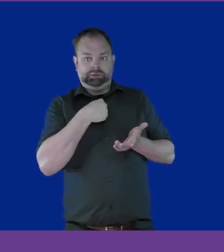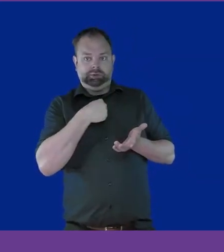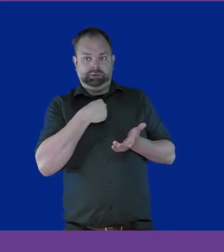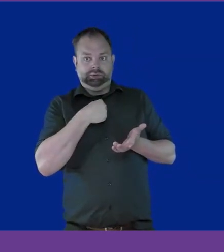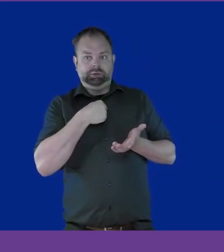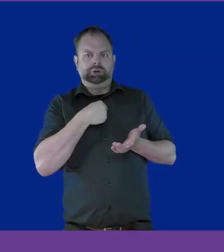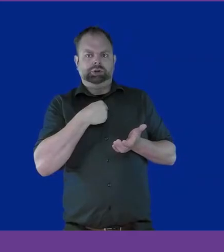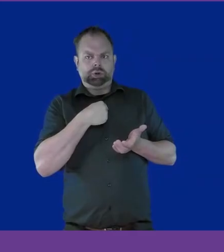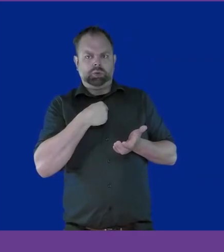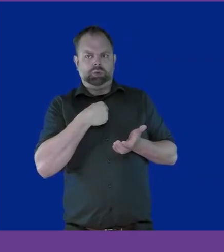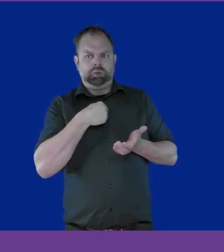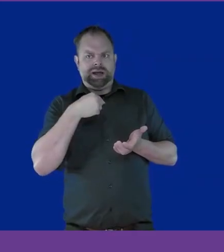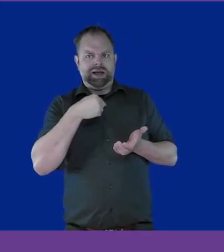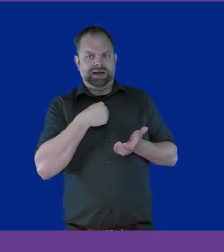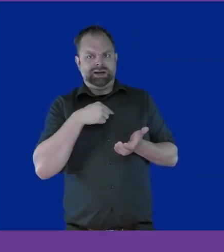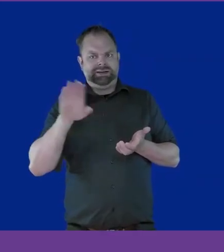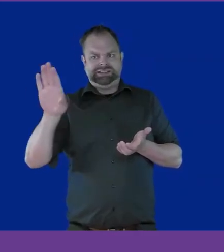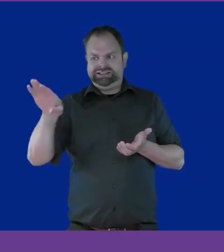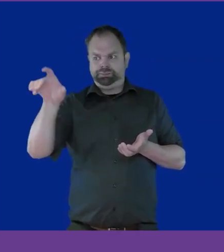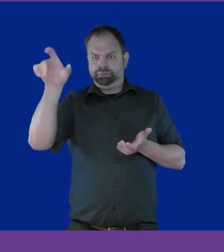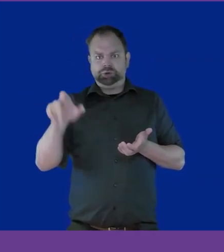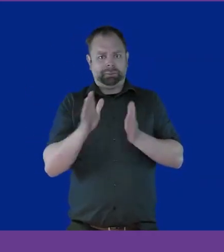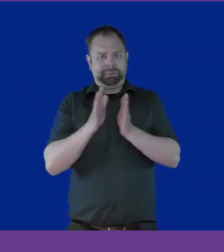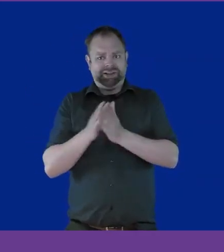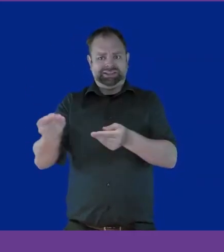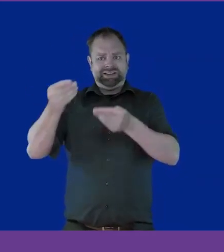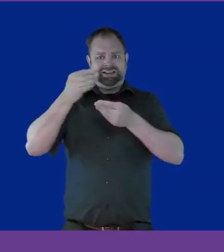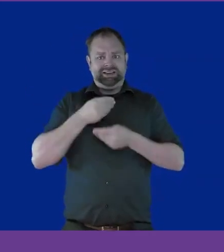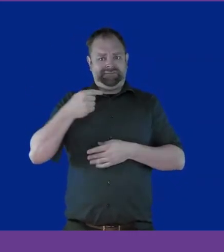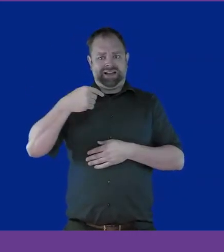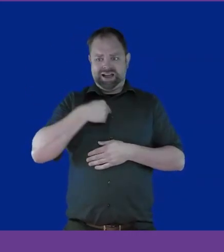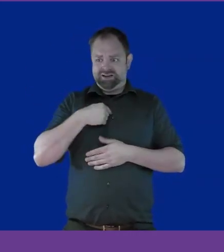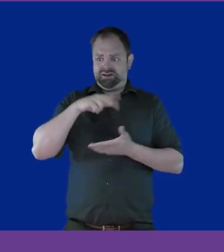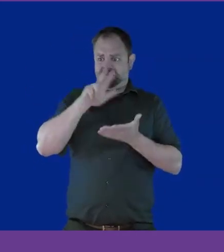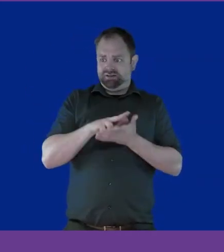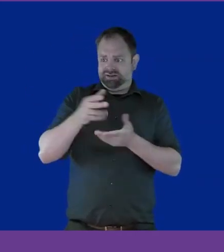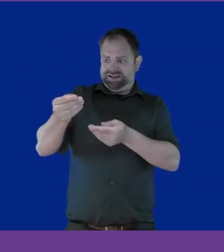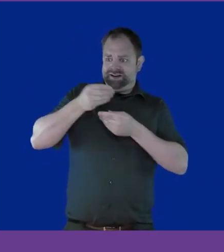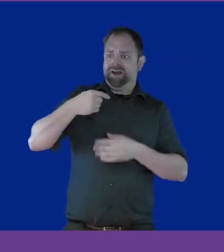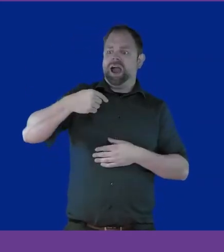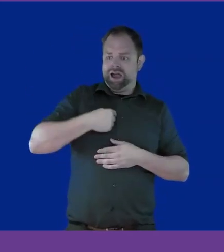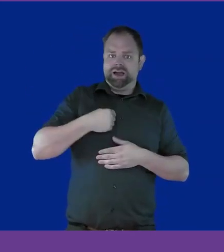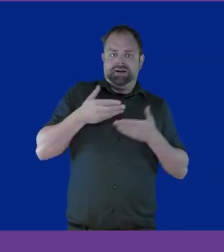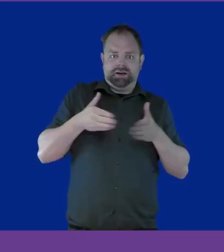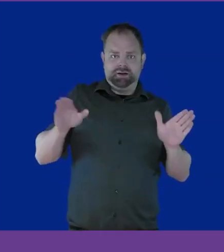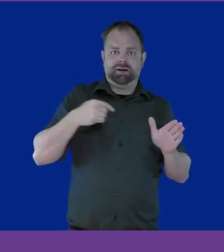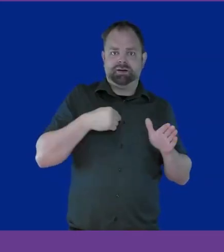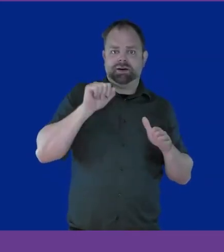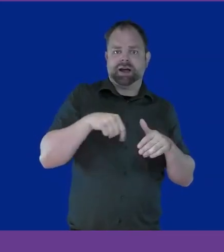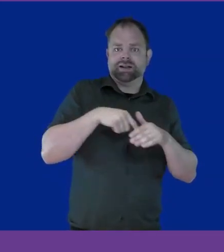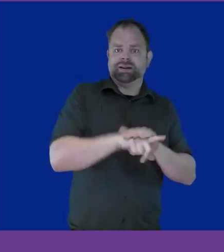But your PSP issues your credentials, but I am sorry, I'm not sure I follow you. What